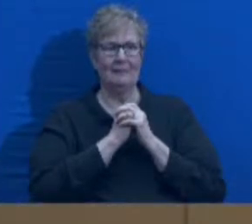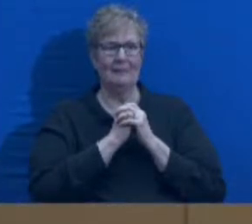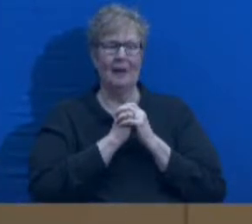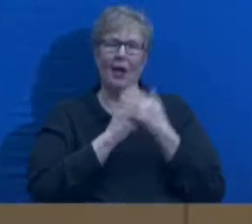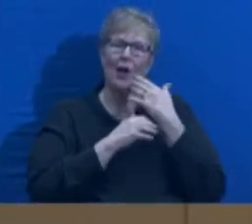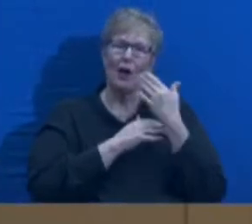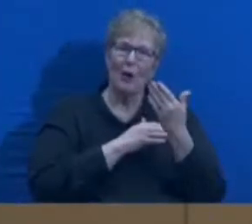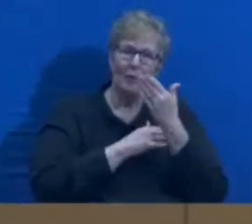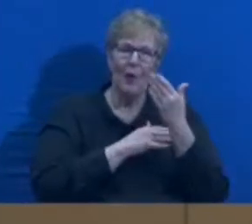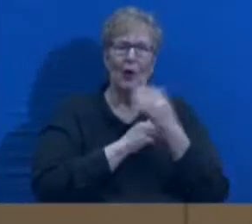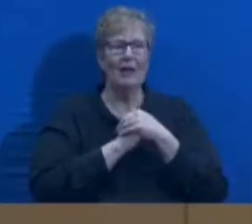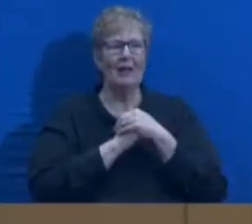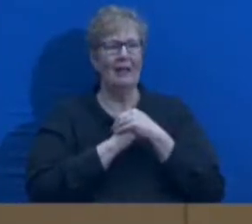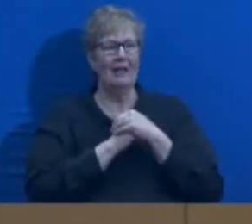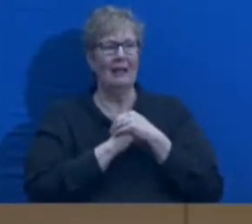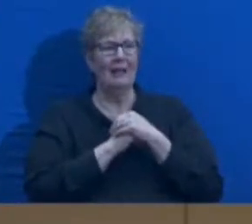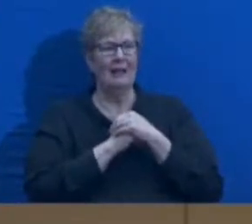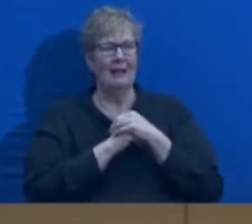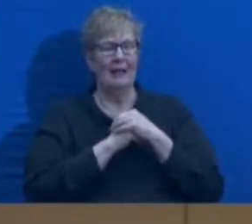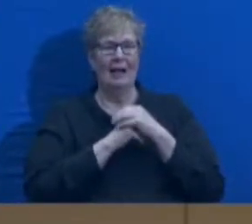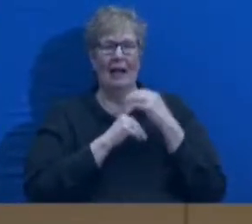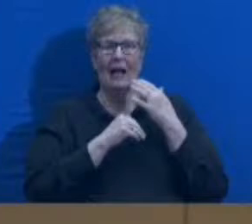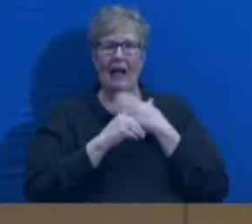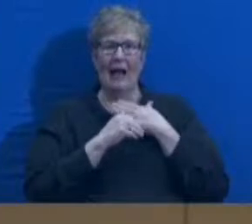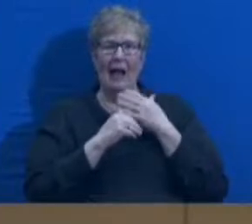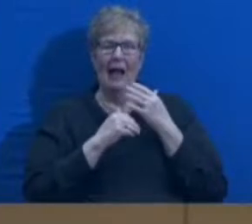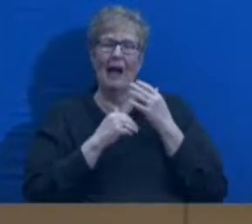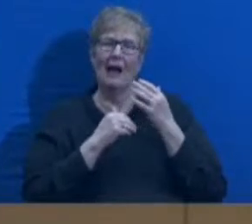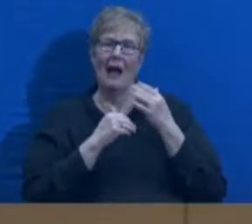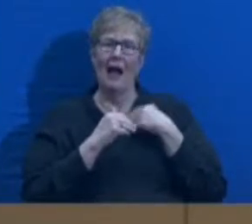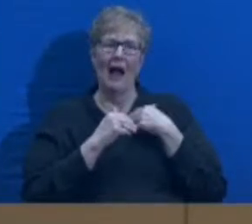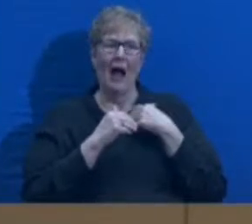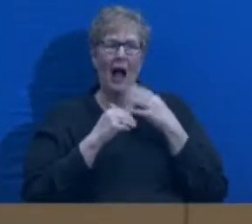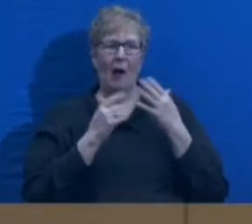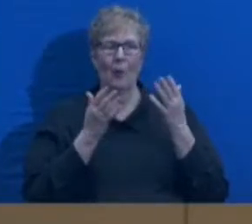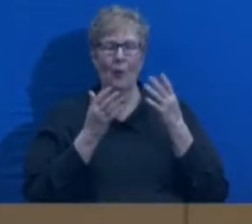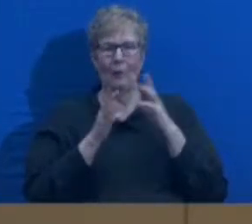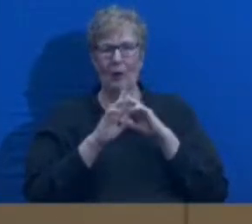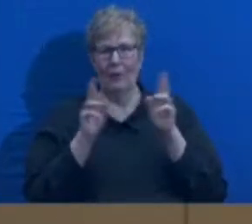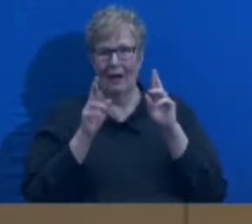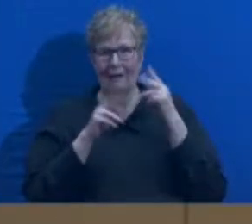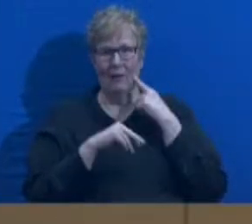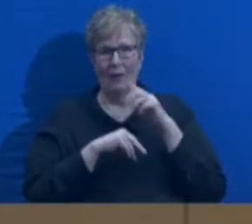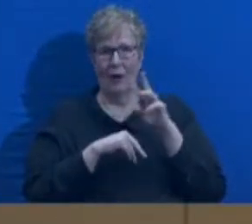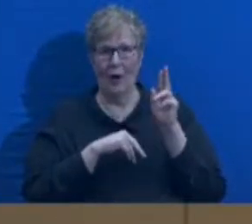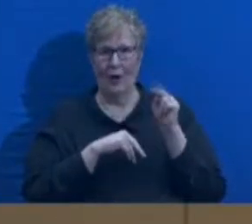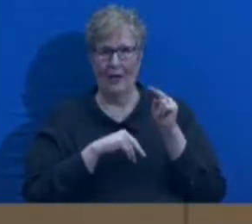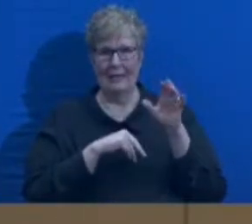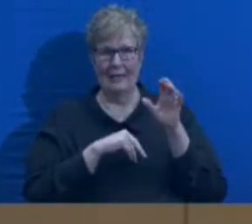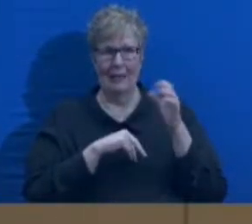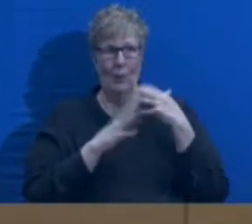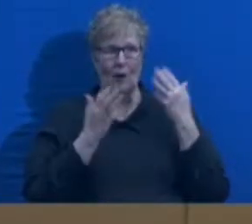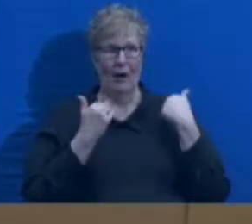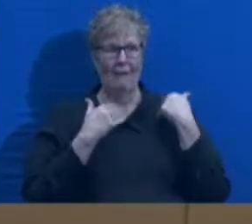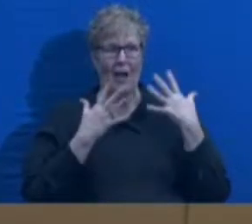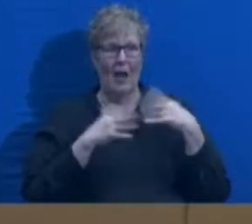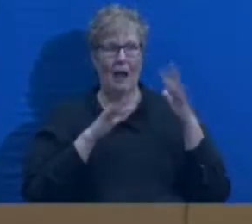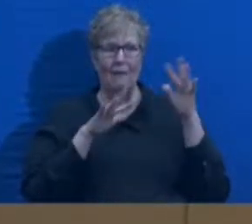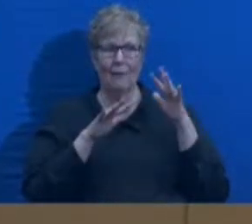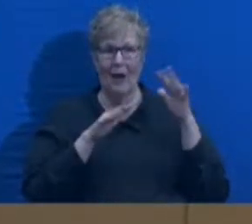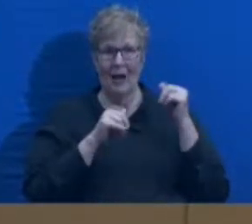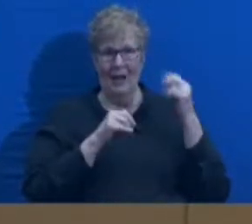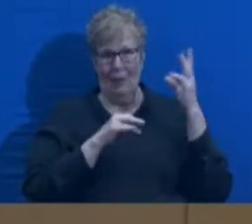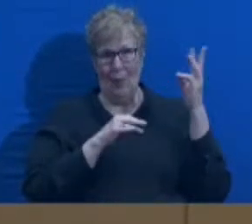Good morning, everybody, on this rainy Friday morning. As we get ready for RNC, we are getting significant rainfall in the western part